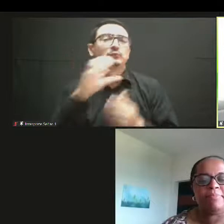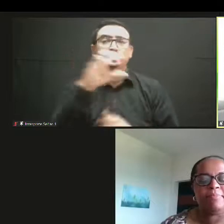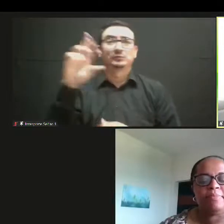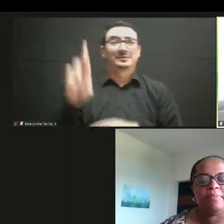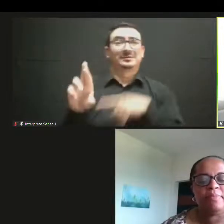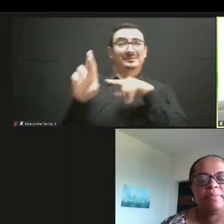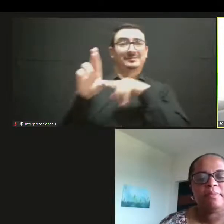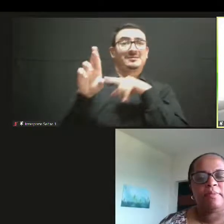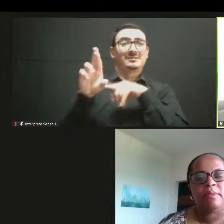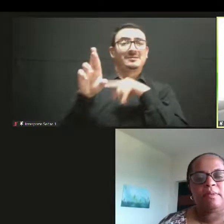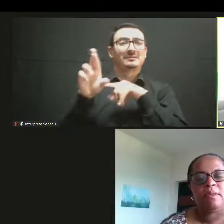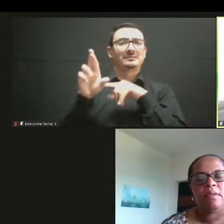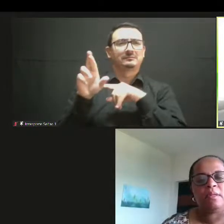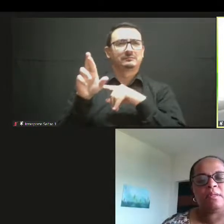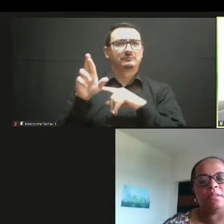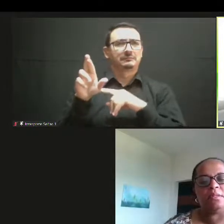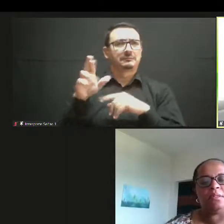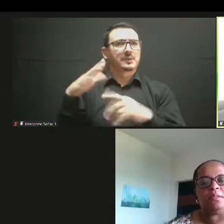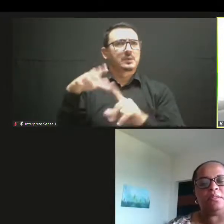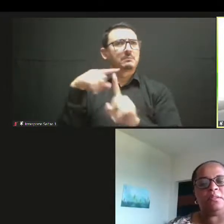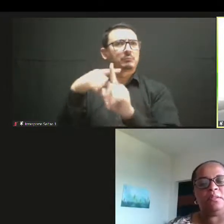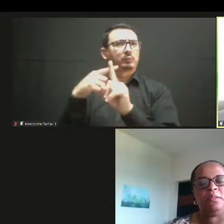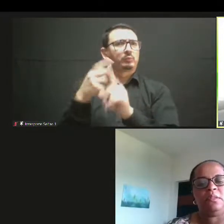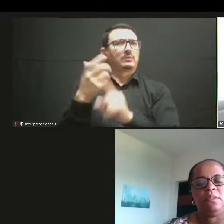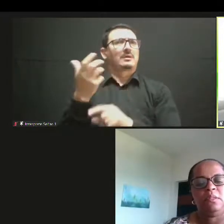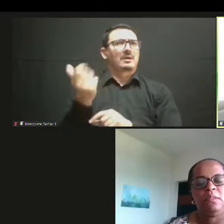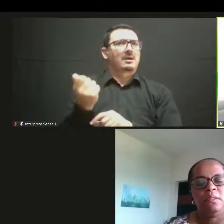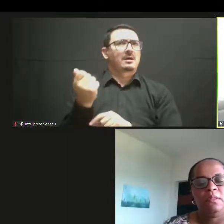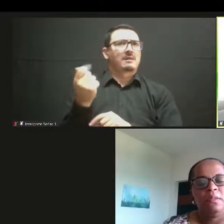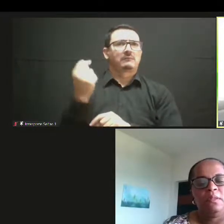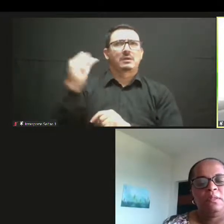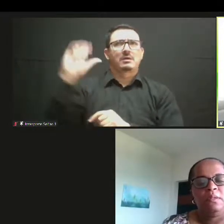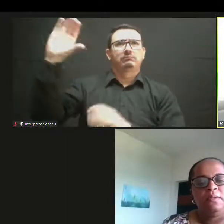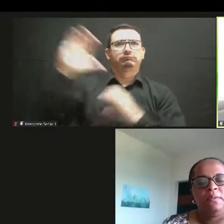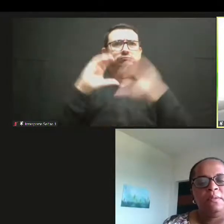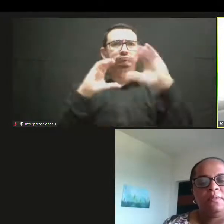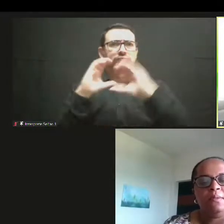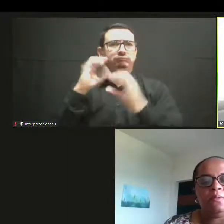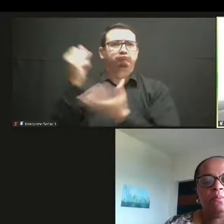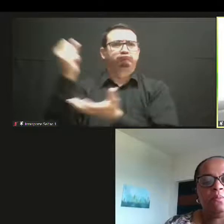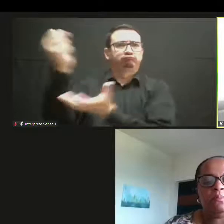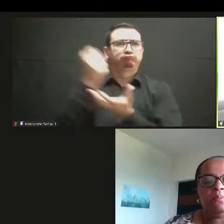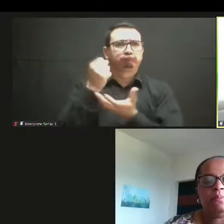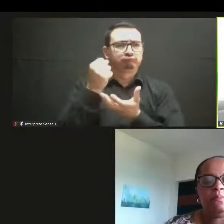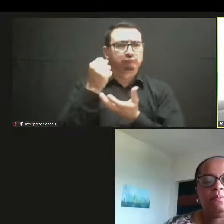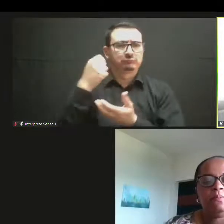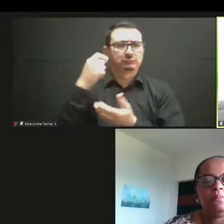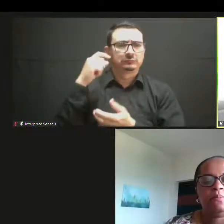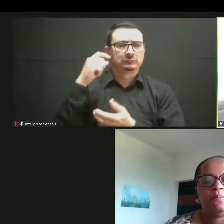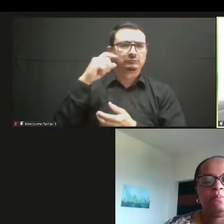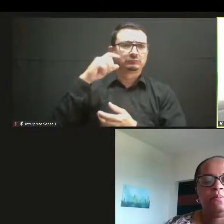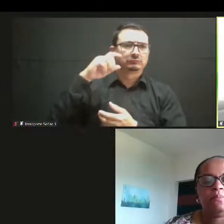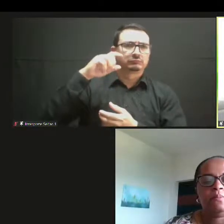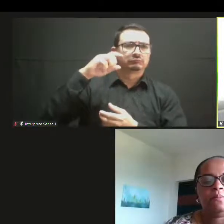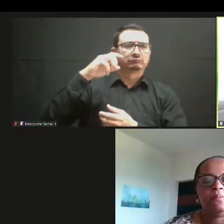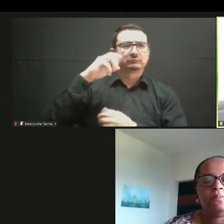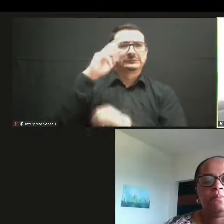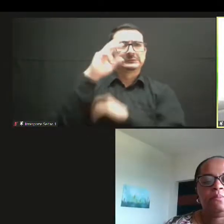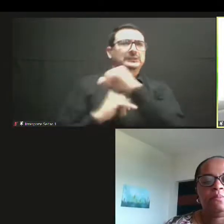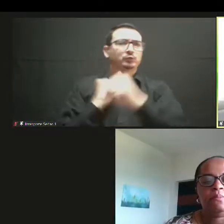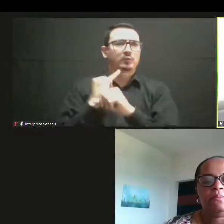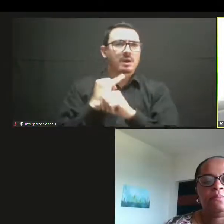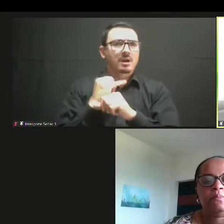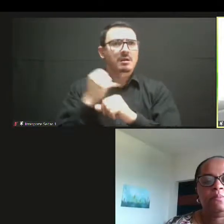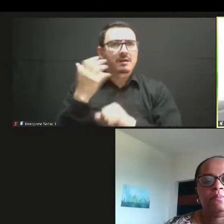2 decades in order to develop a modern services export sector. In fact, in the decade to 2017, I read modern exports of